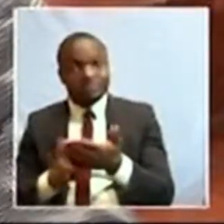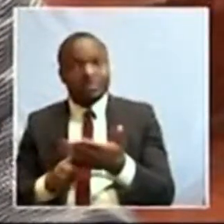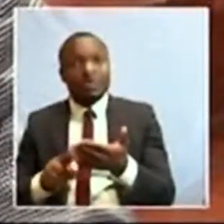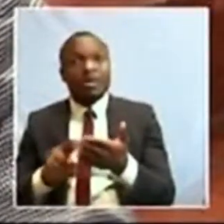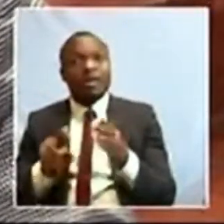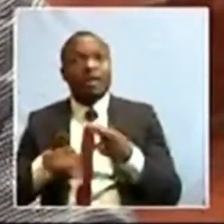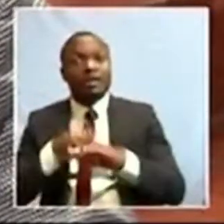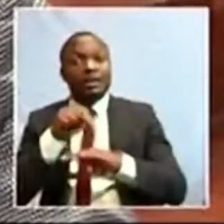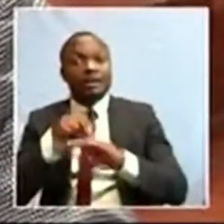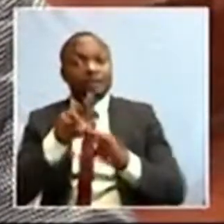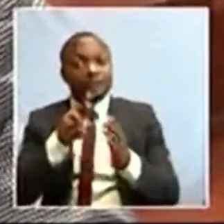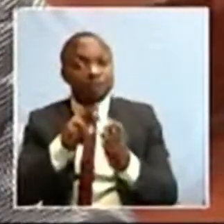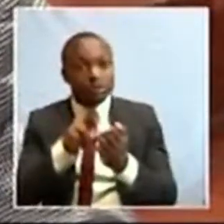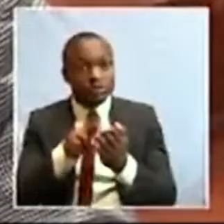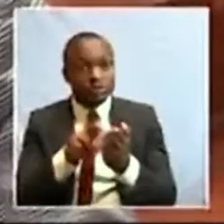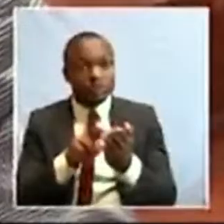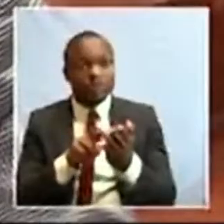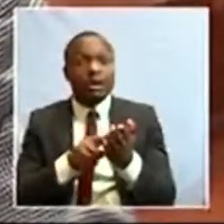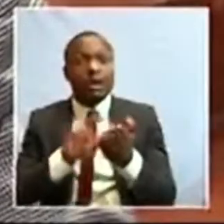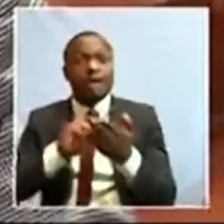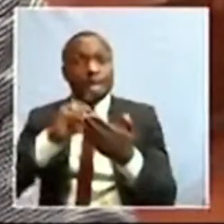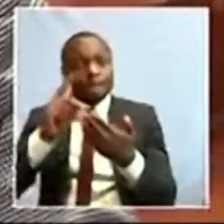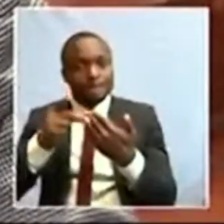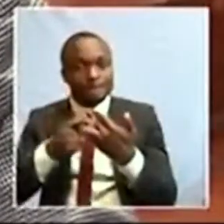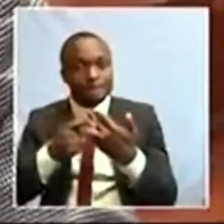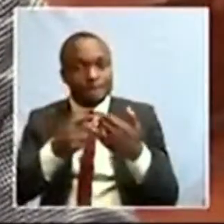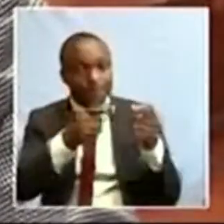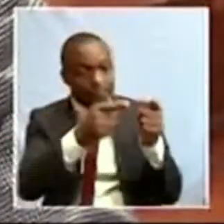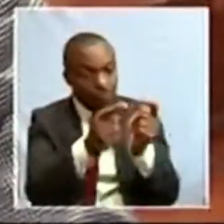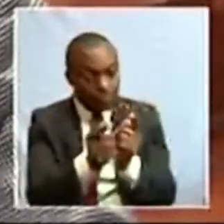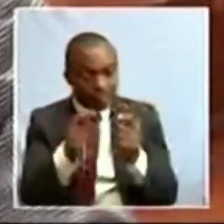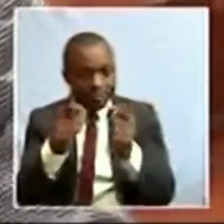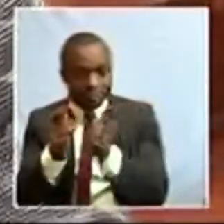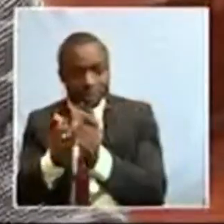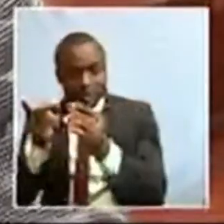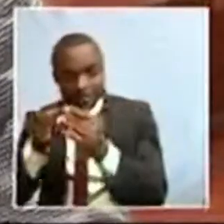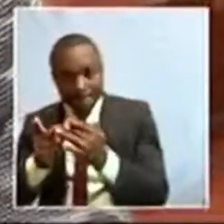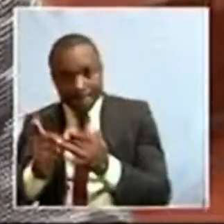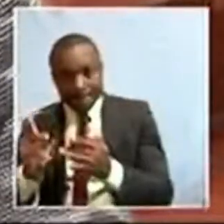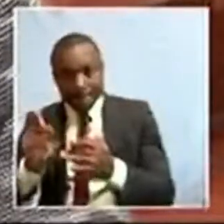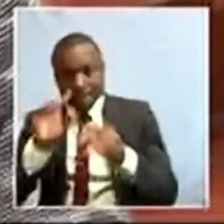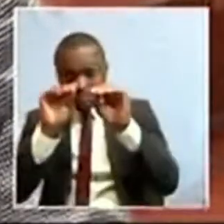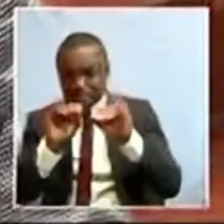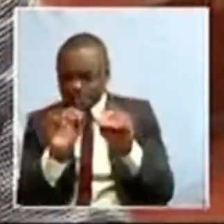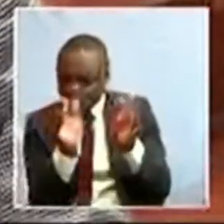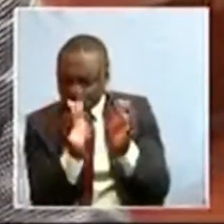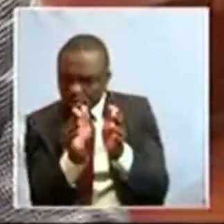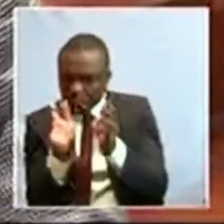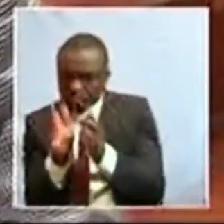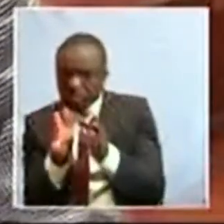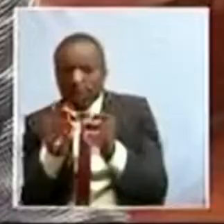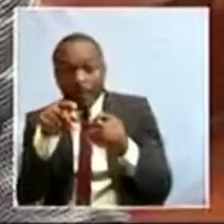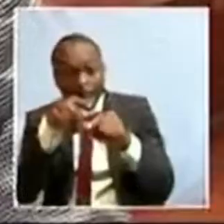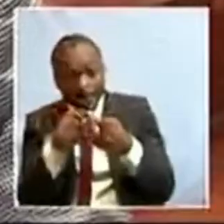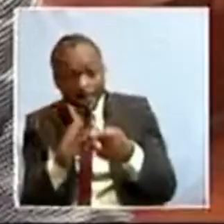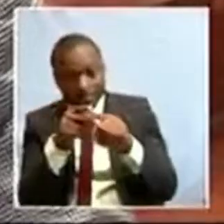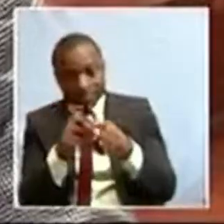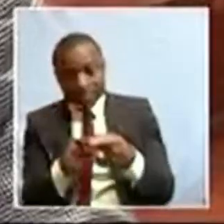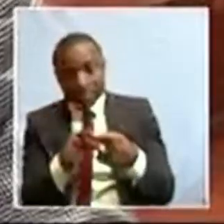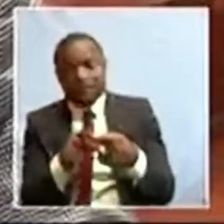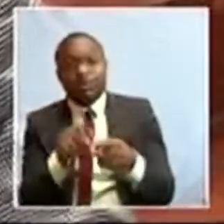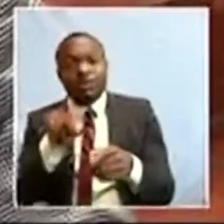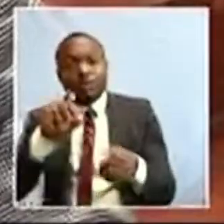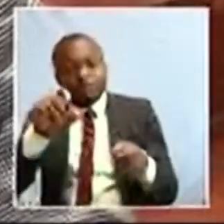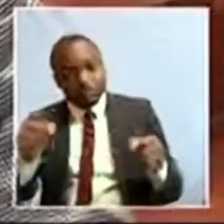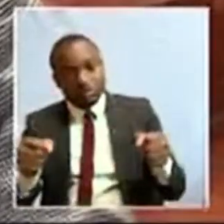Sanitation Program, you find that they have categorized the type of repairs. They are what we call minor repairs. So for the minor repairs where we just need to